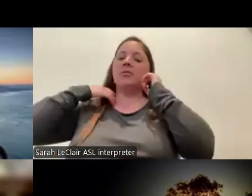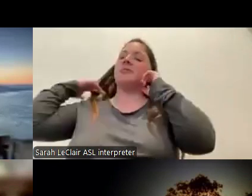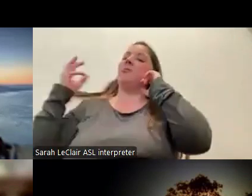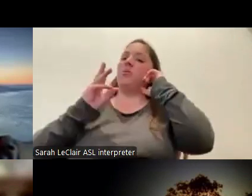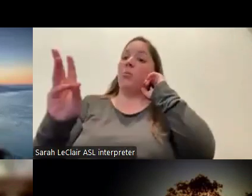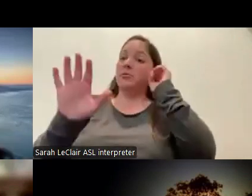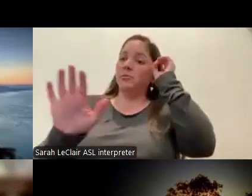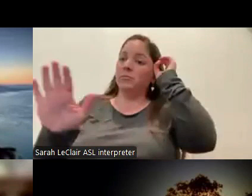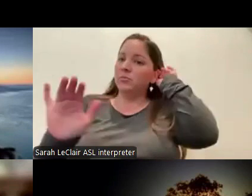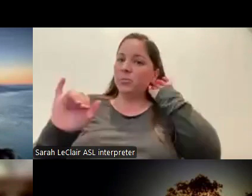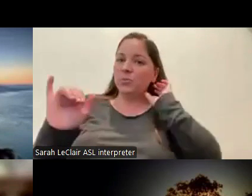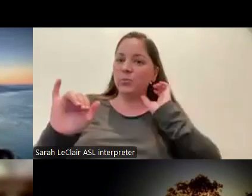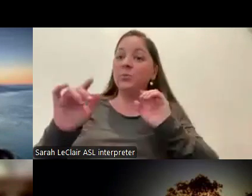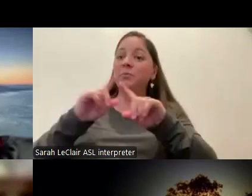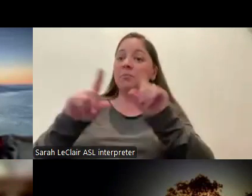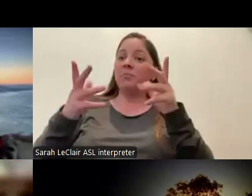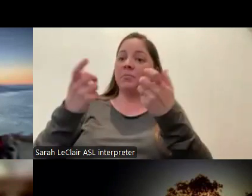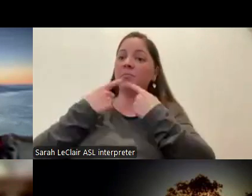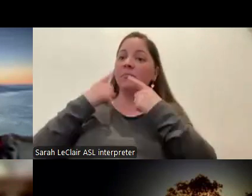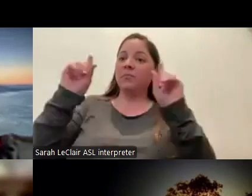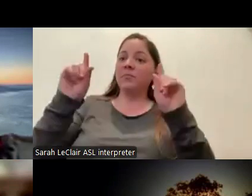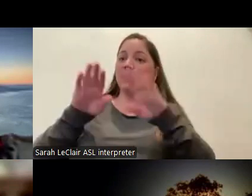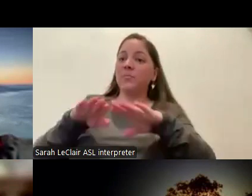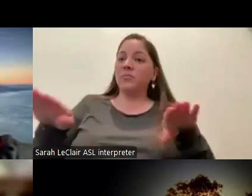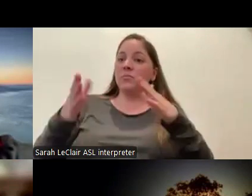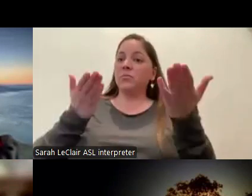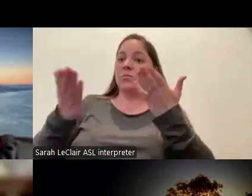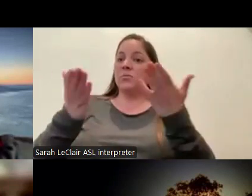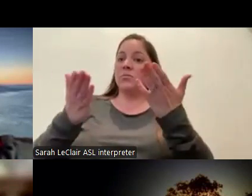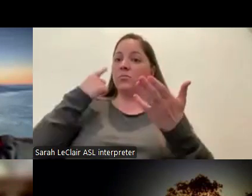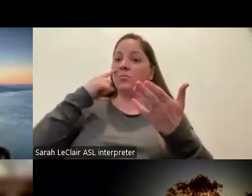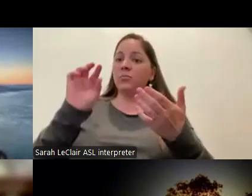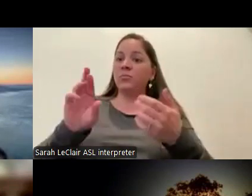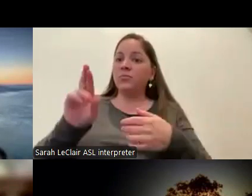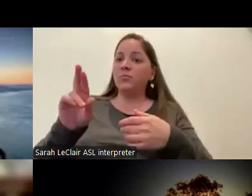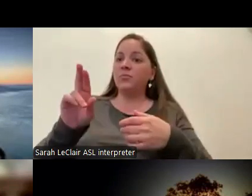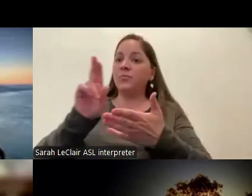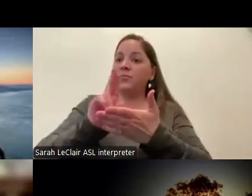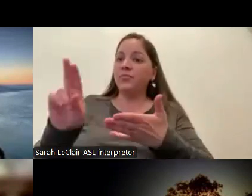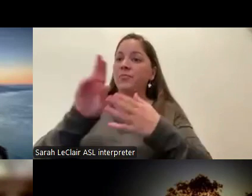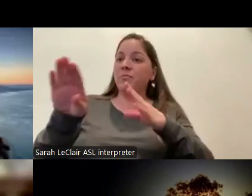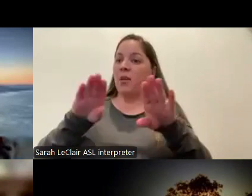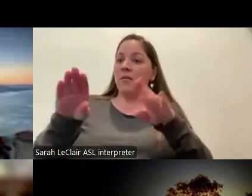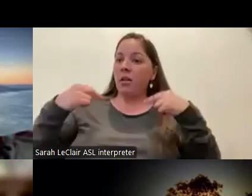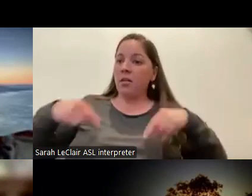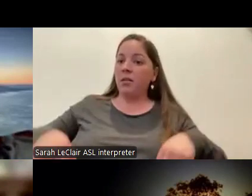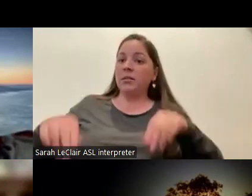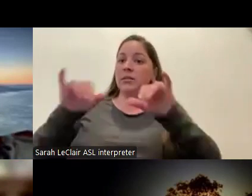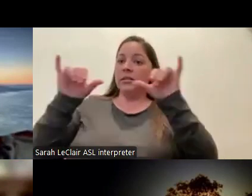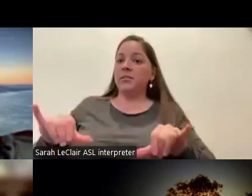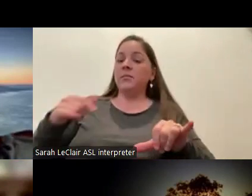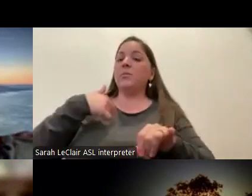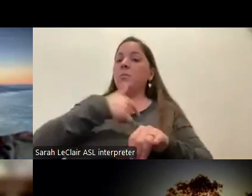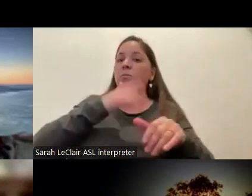Western. But I also wanted to announce that Children's Services with the Riverside University Health Systems, Behavioral Health, we have